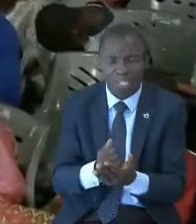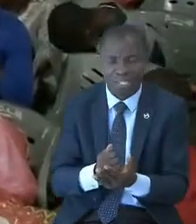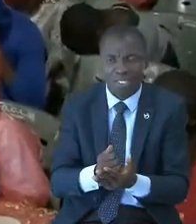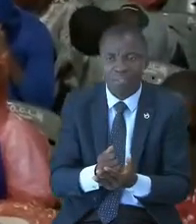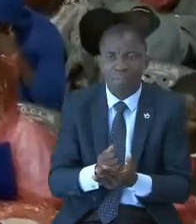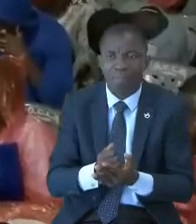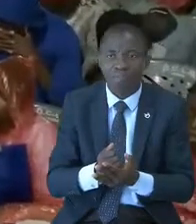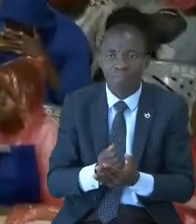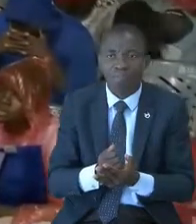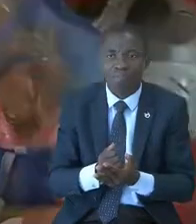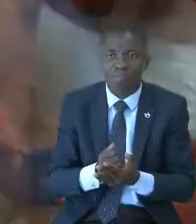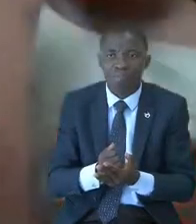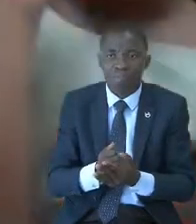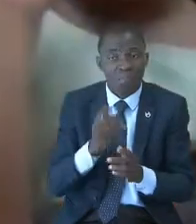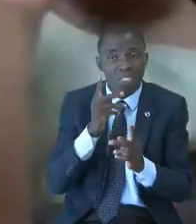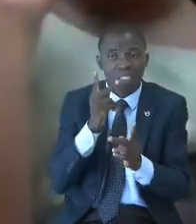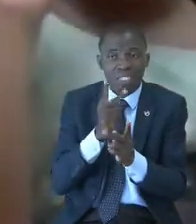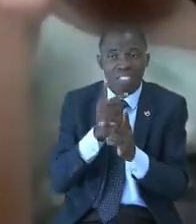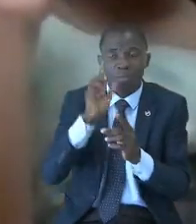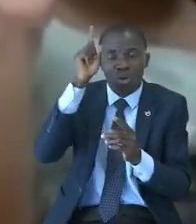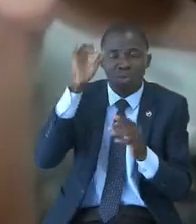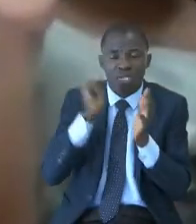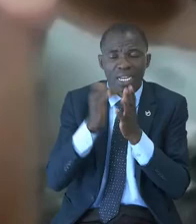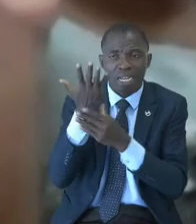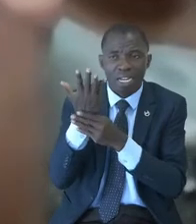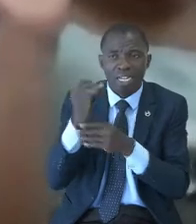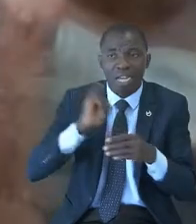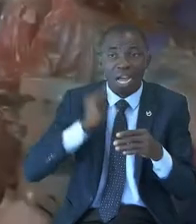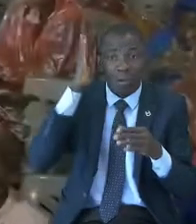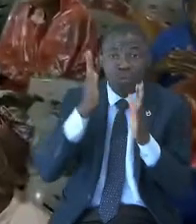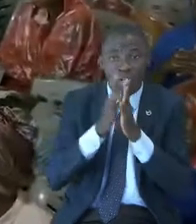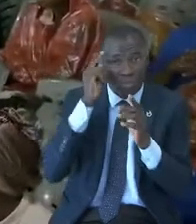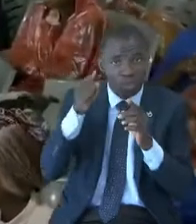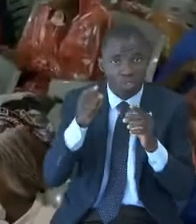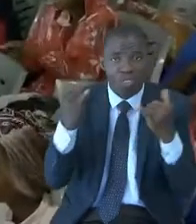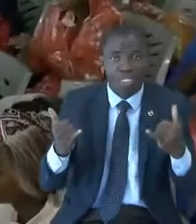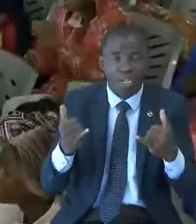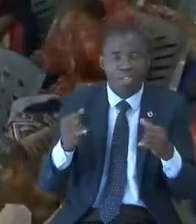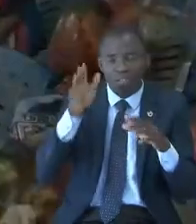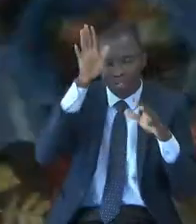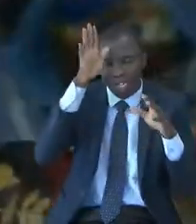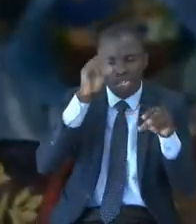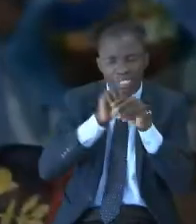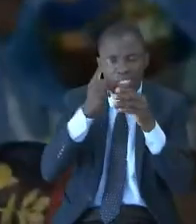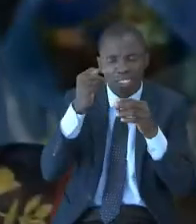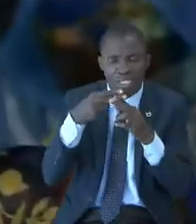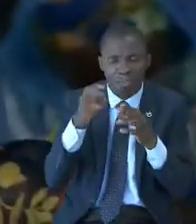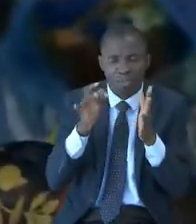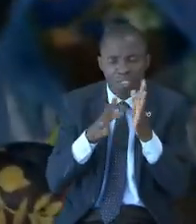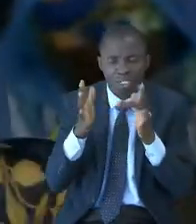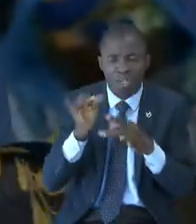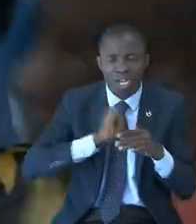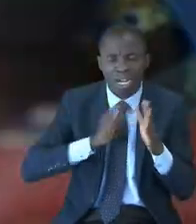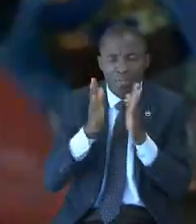Amen. Keep up that hand. I'm praying for you right now. Father, in the name of Jesus, I